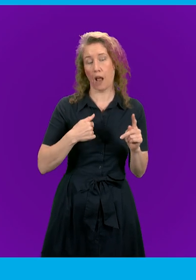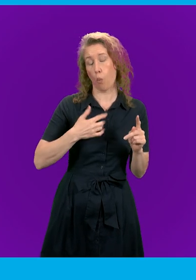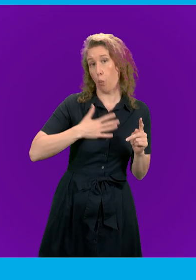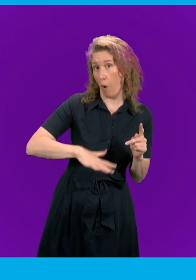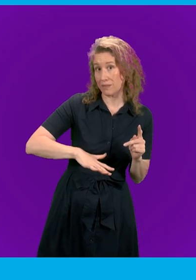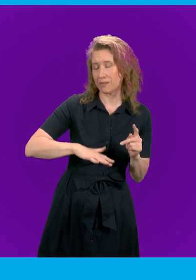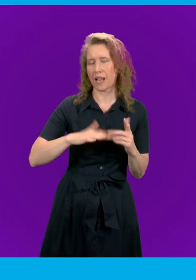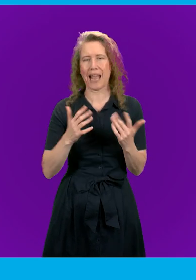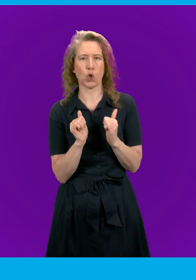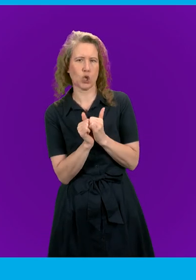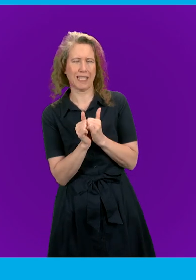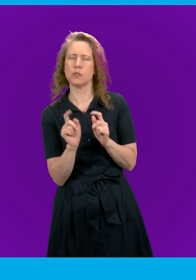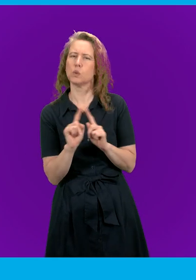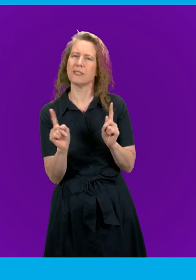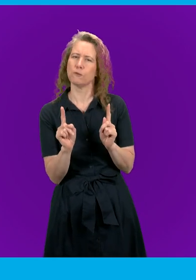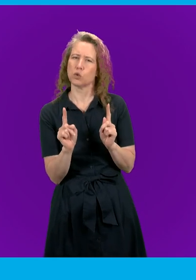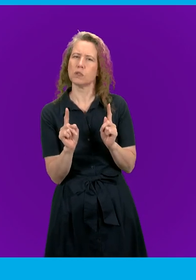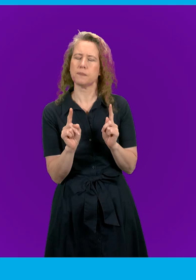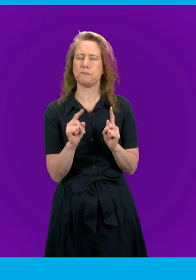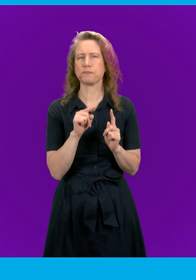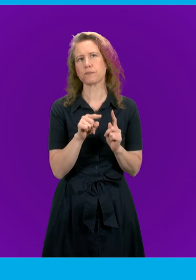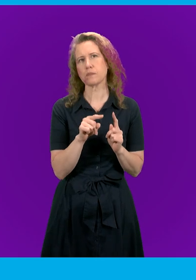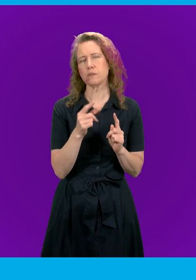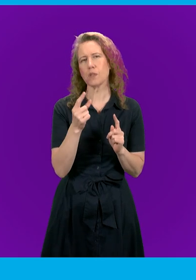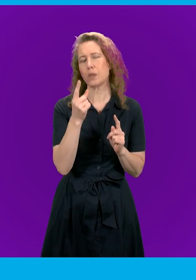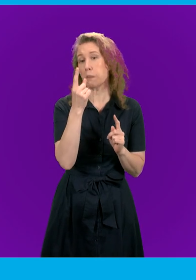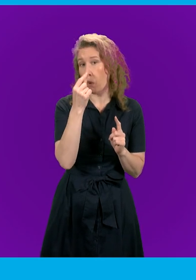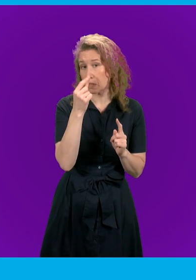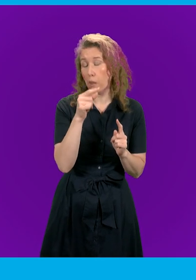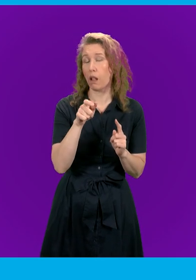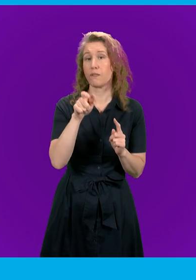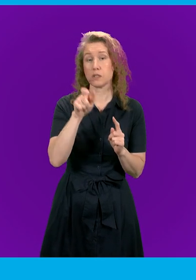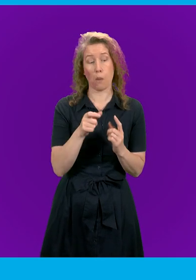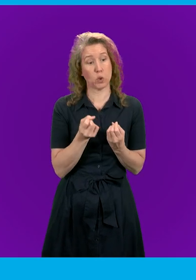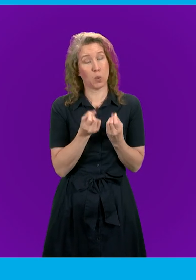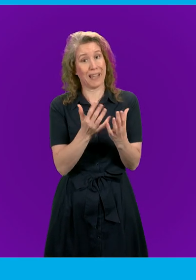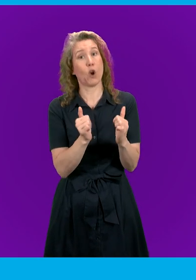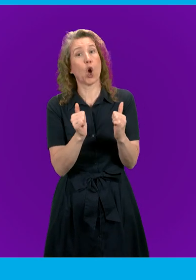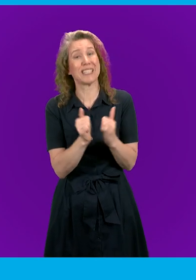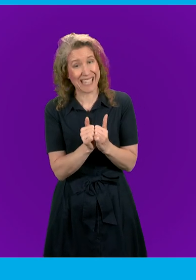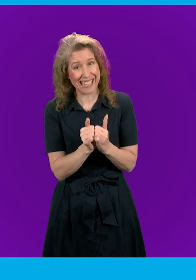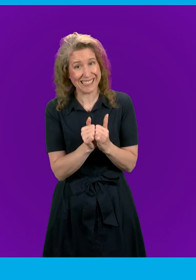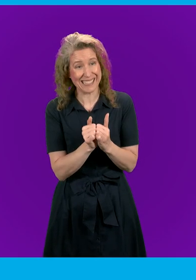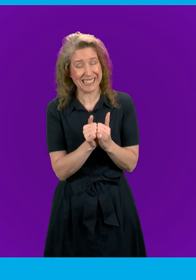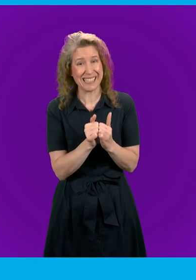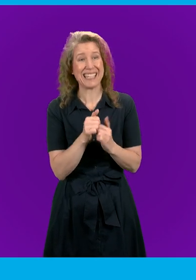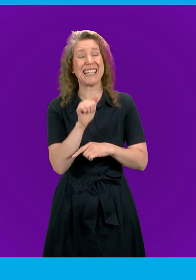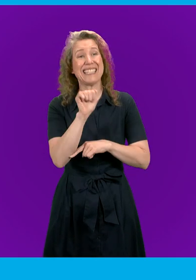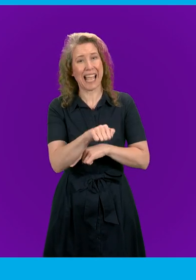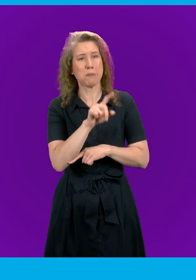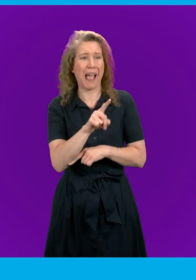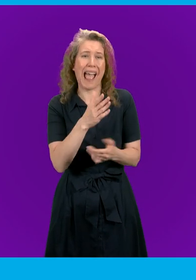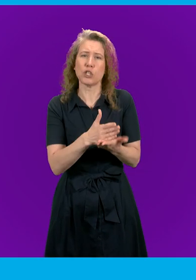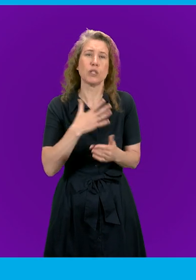and consent. So it is possible for someone to give consent to something that they don't actually want to